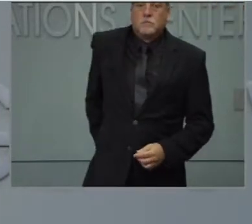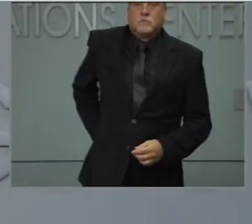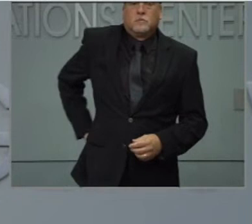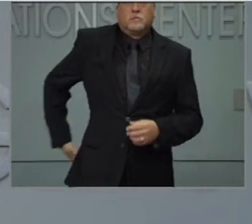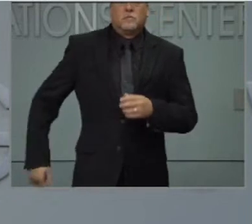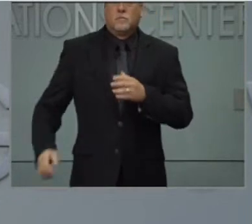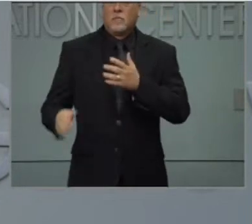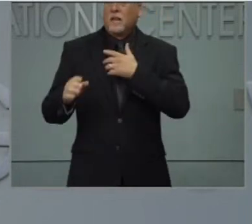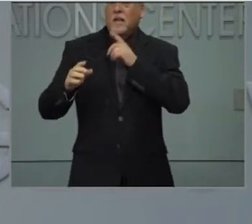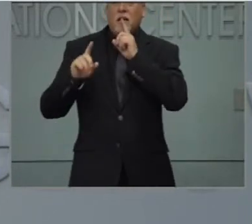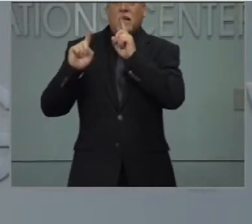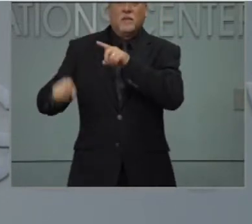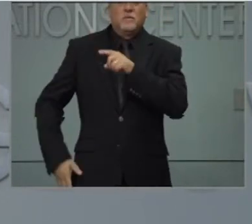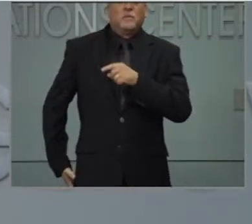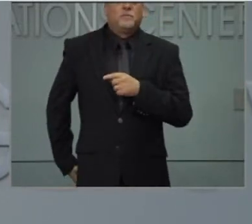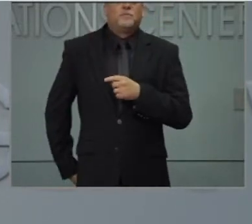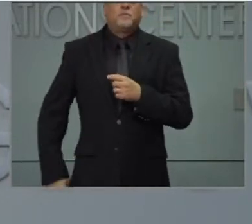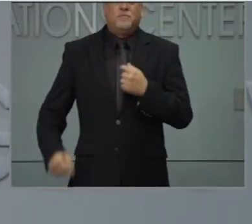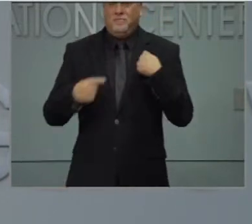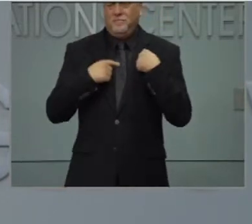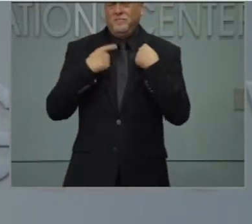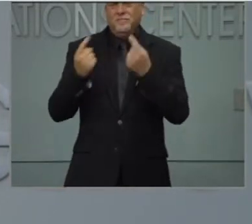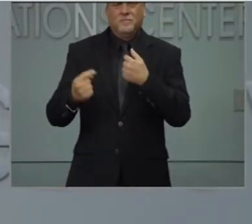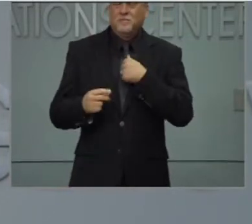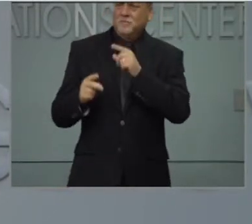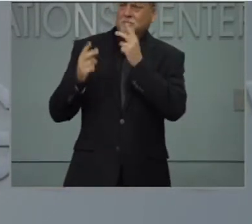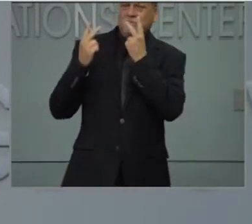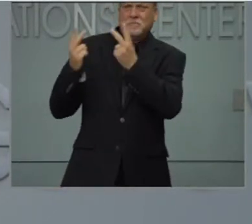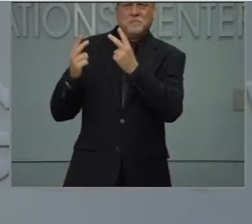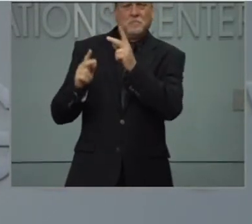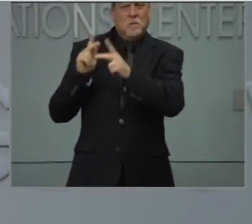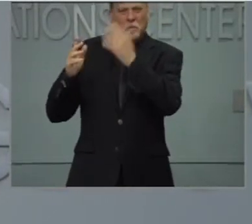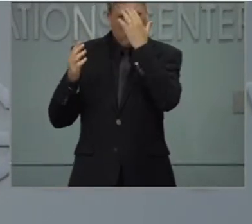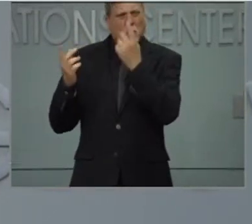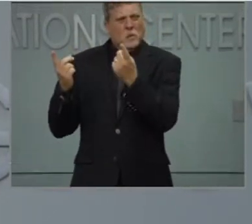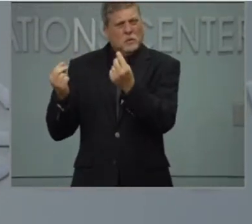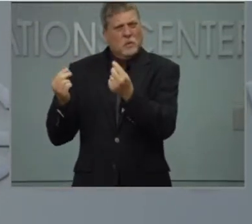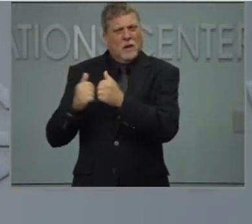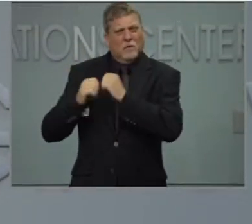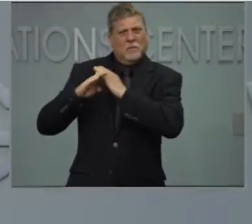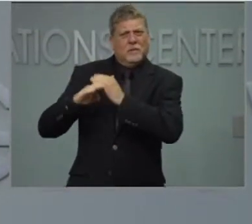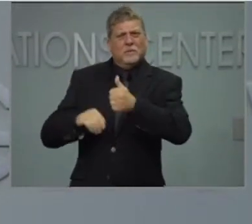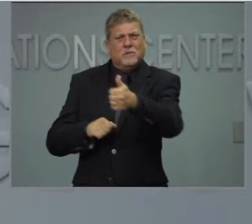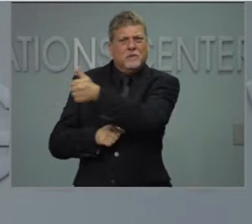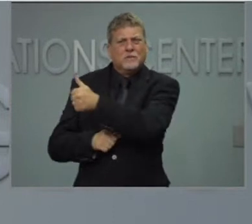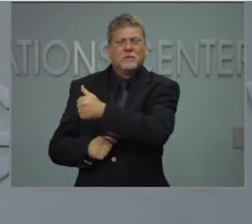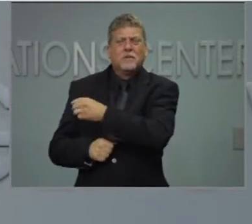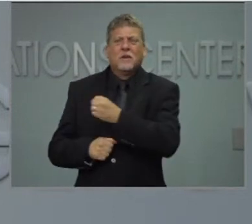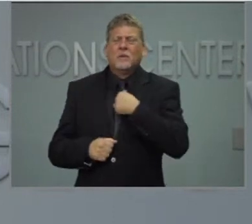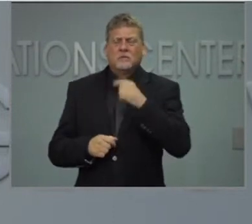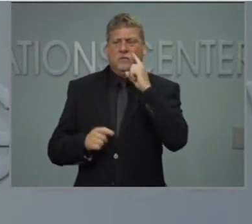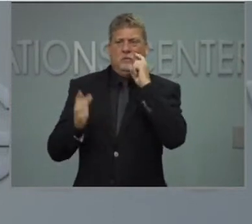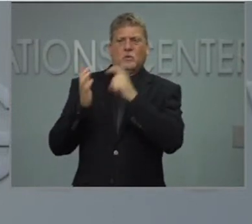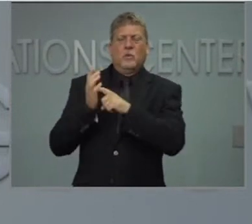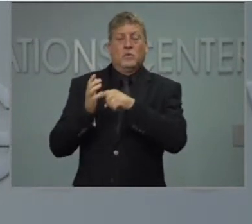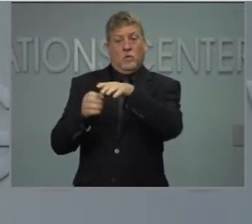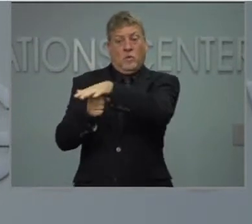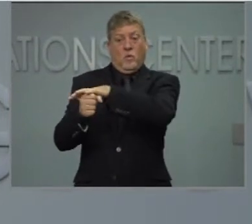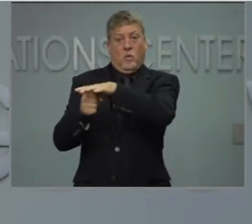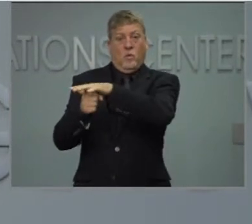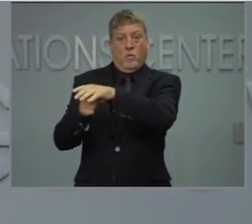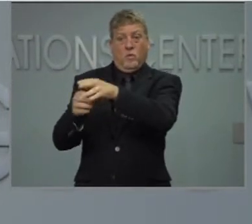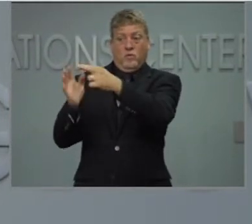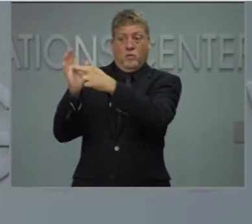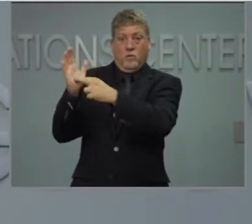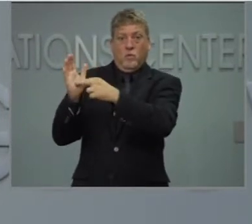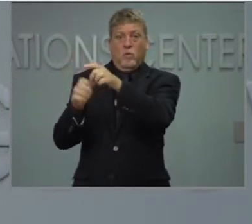think, mandates at a local level are more effective because there is more buy-in